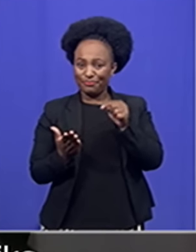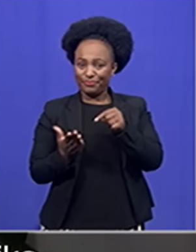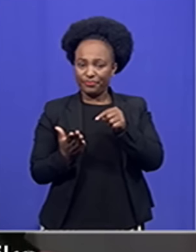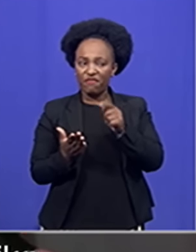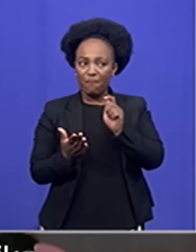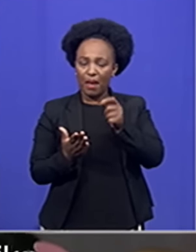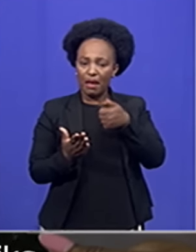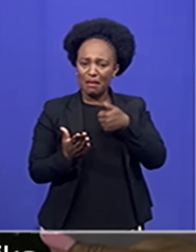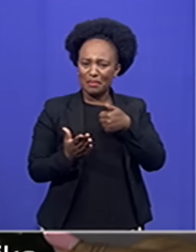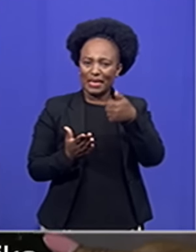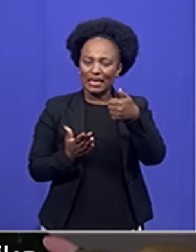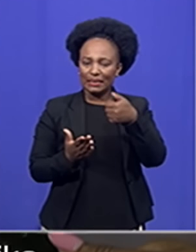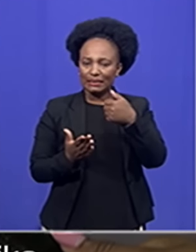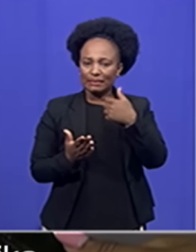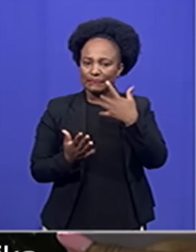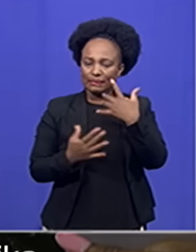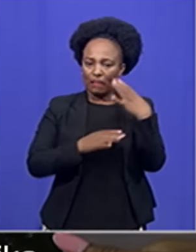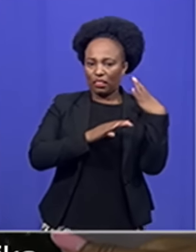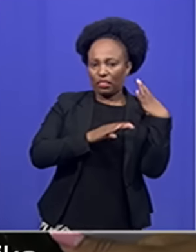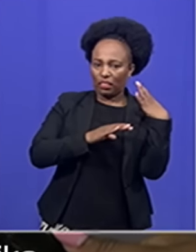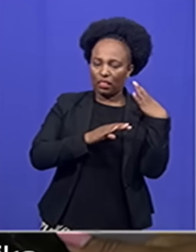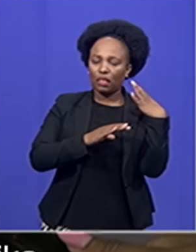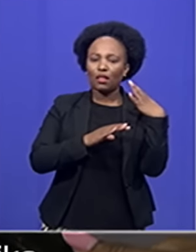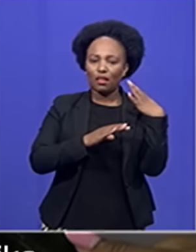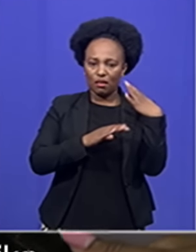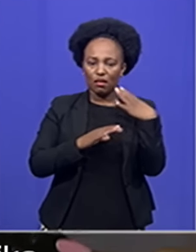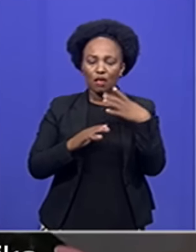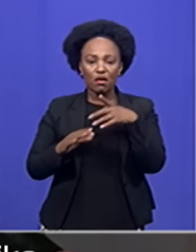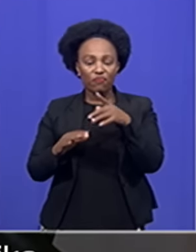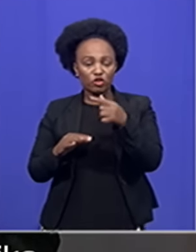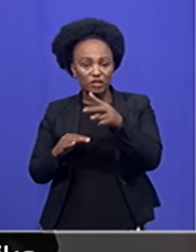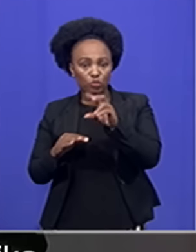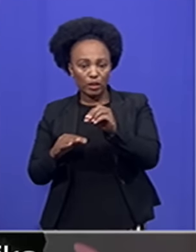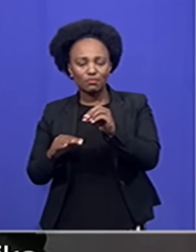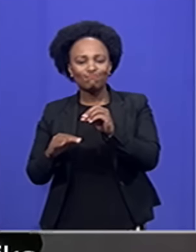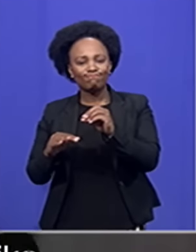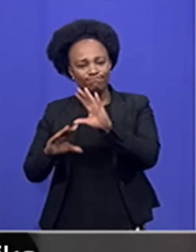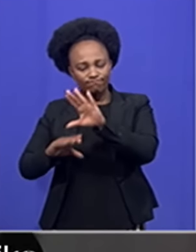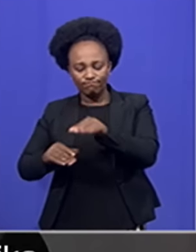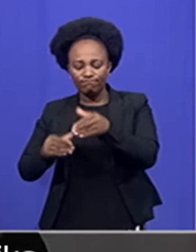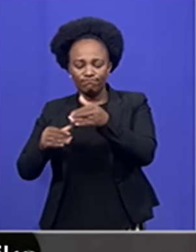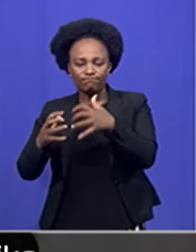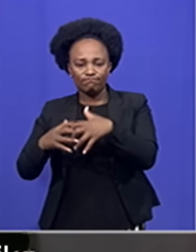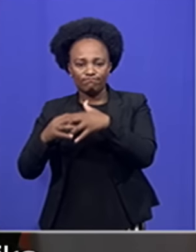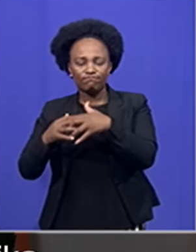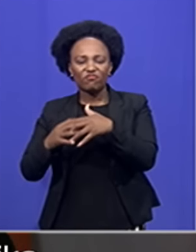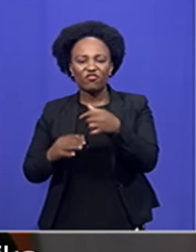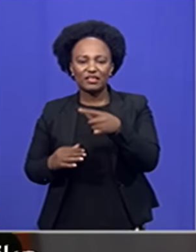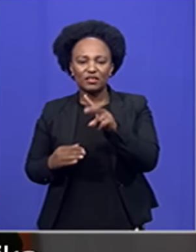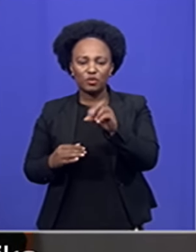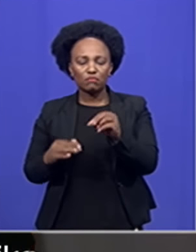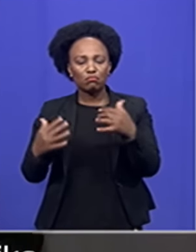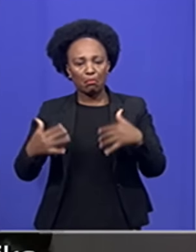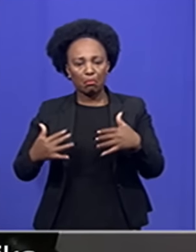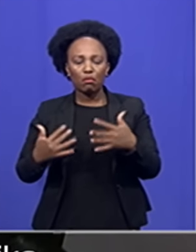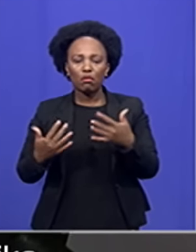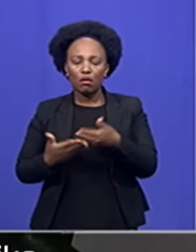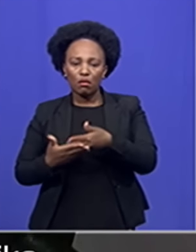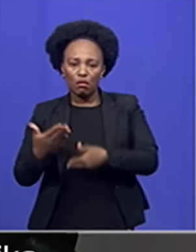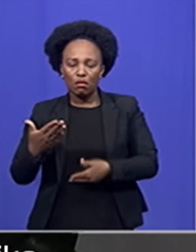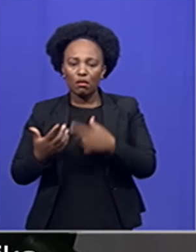kganye ne tlhakanetswe mo gore framework ya G20 e tshwanetse e nne yang so go buisanetswe kganye ya framework of G20 e tlhagiletse even